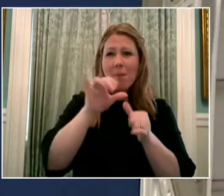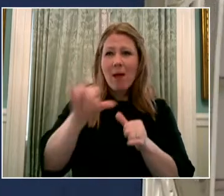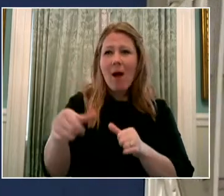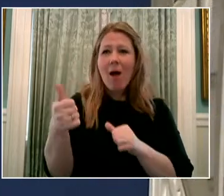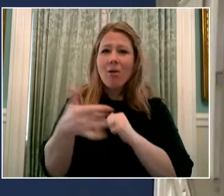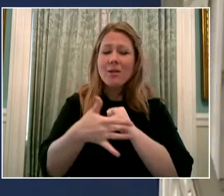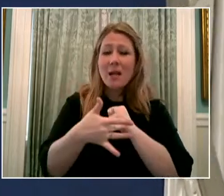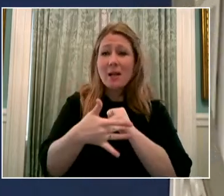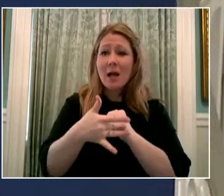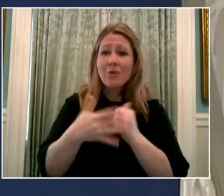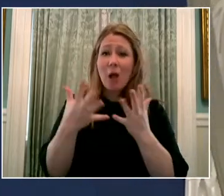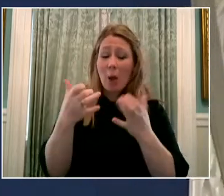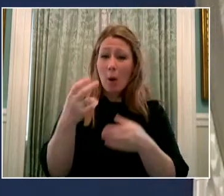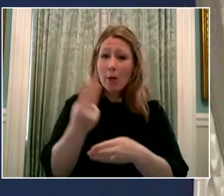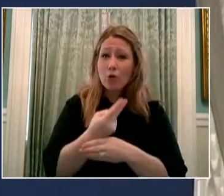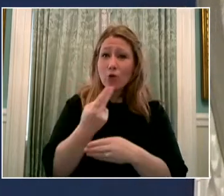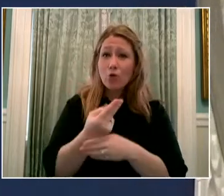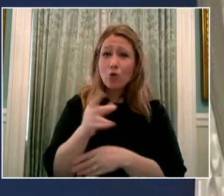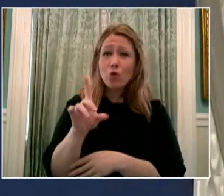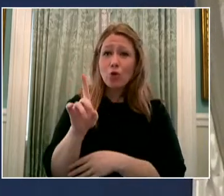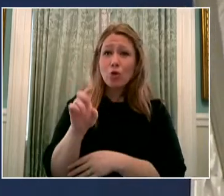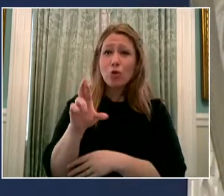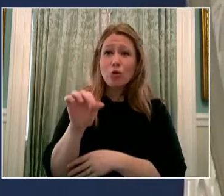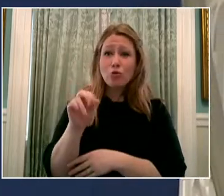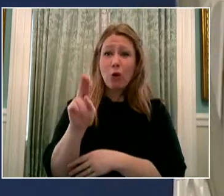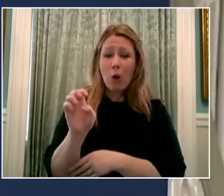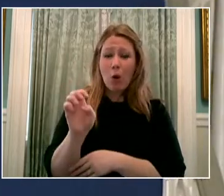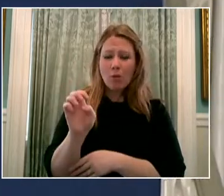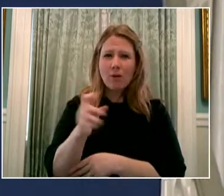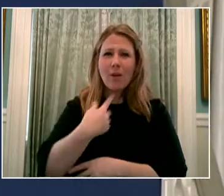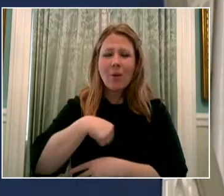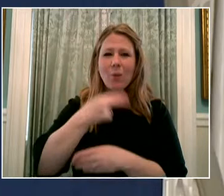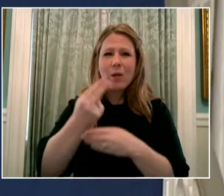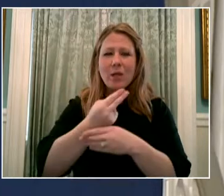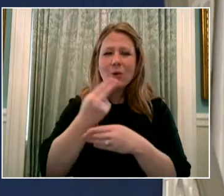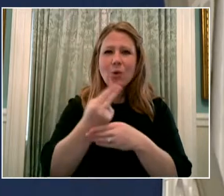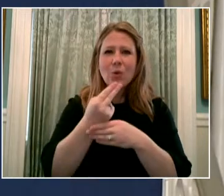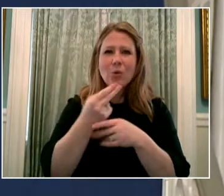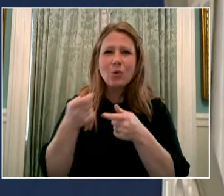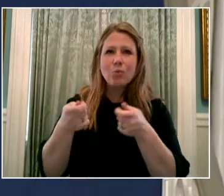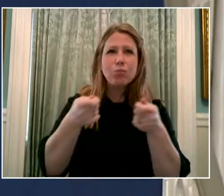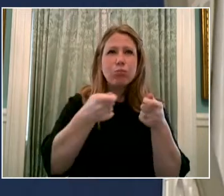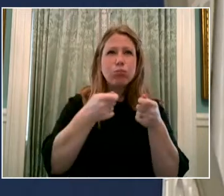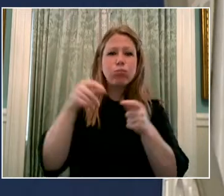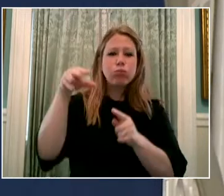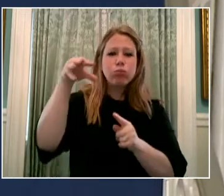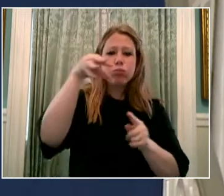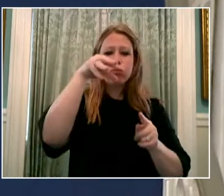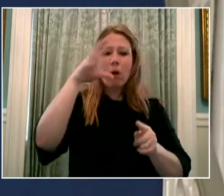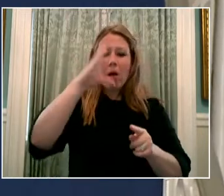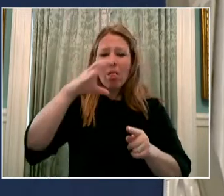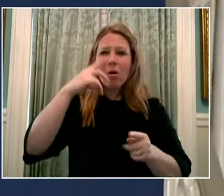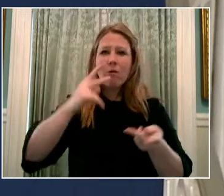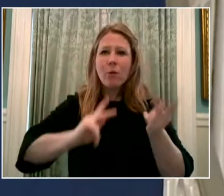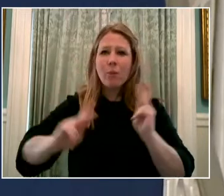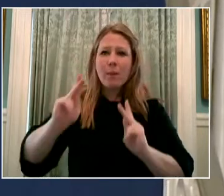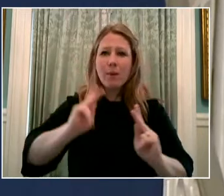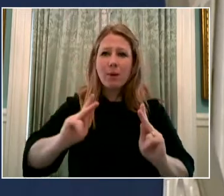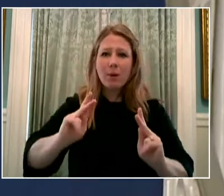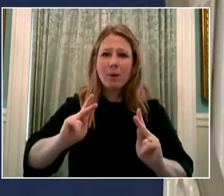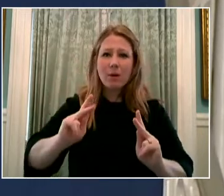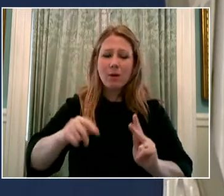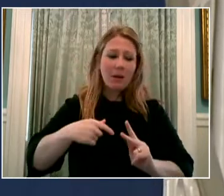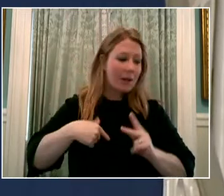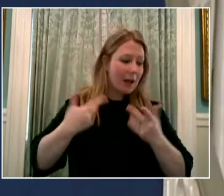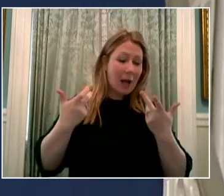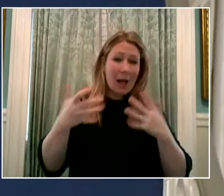flying around the building to see if there are any other persons inside there, because we did not want to send people inside there. We couldn't even